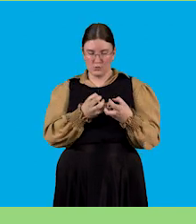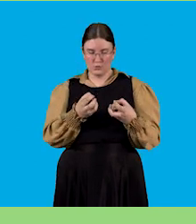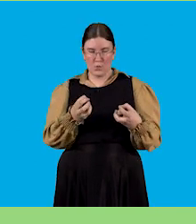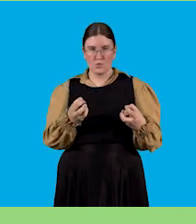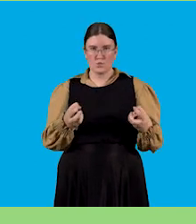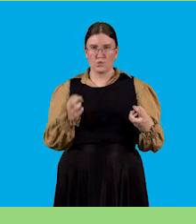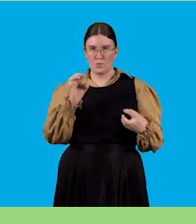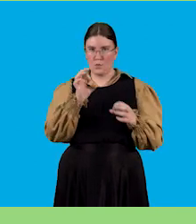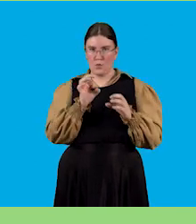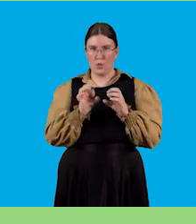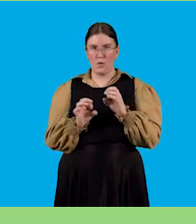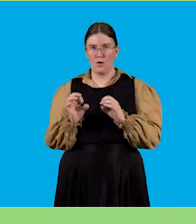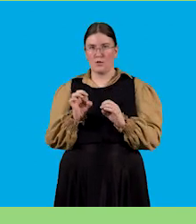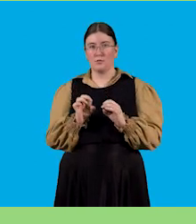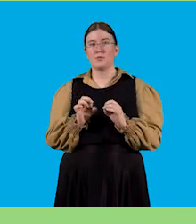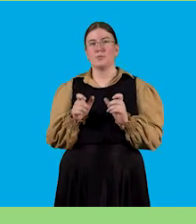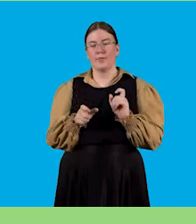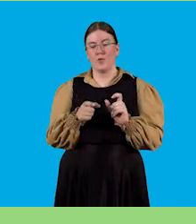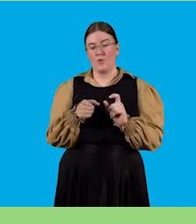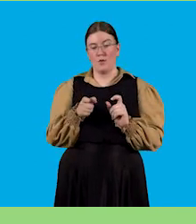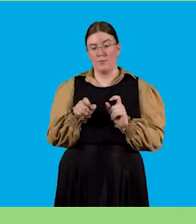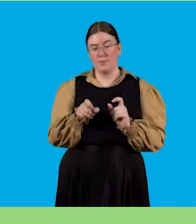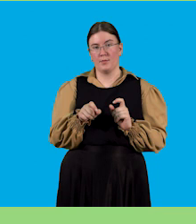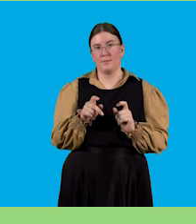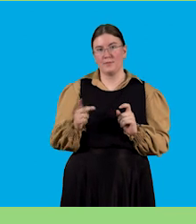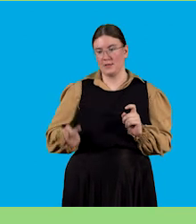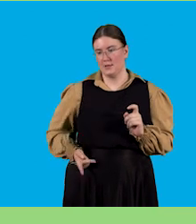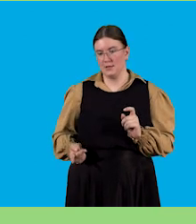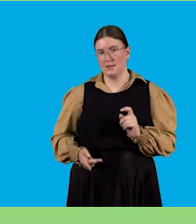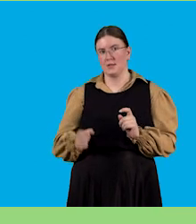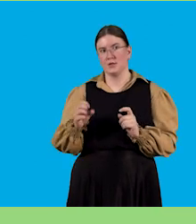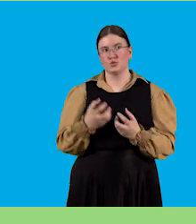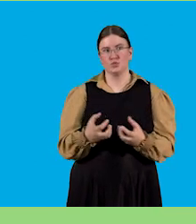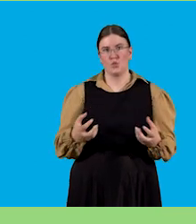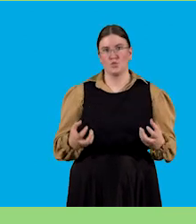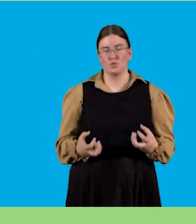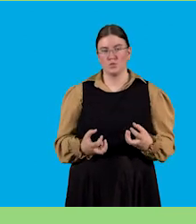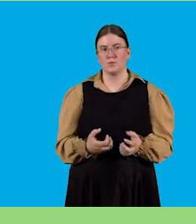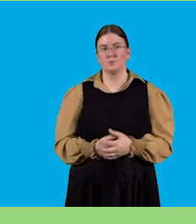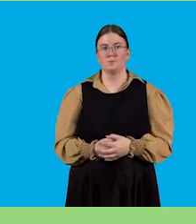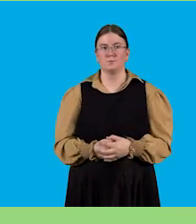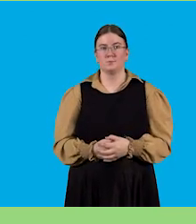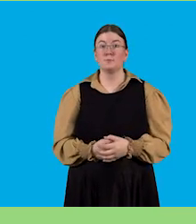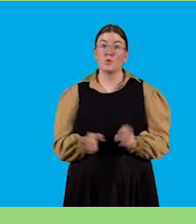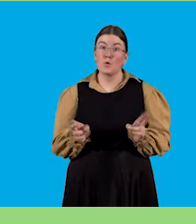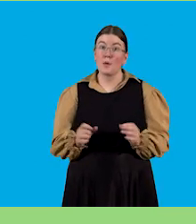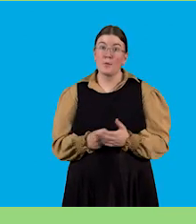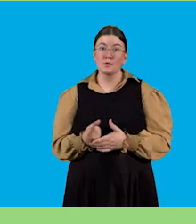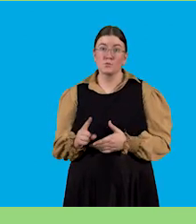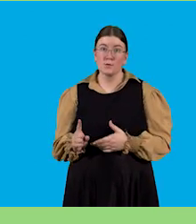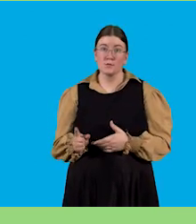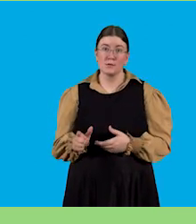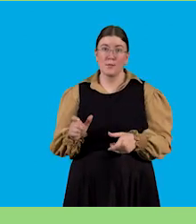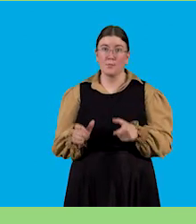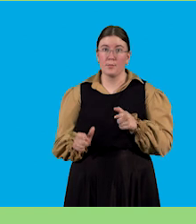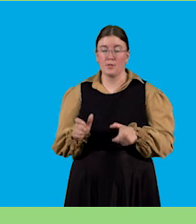forming. And these are what are referred to as the kidney stones. What usually happens here, you